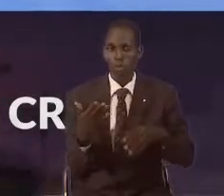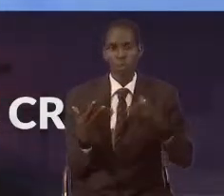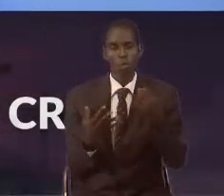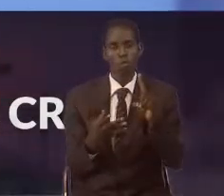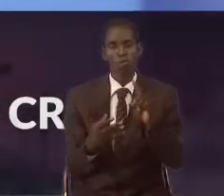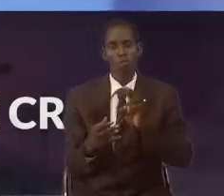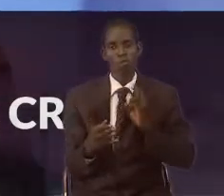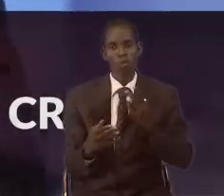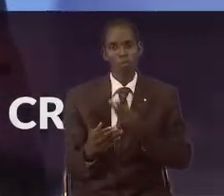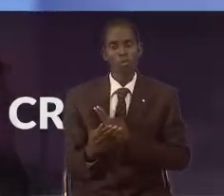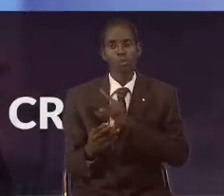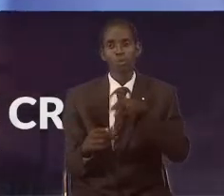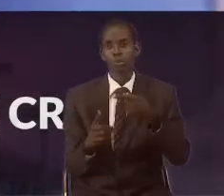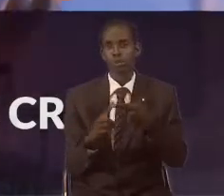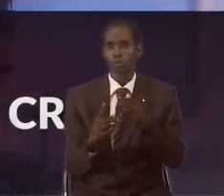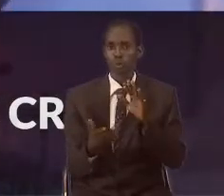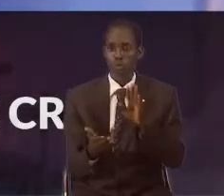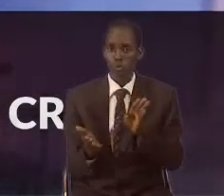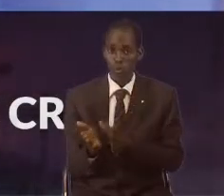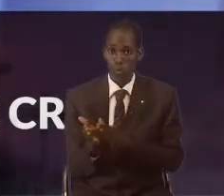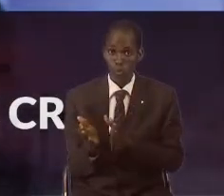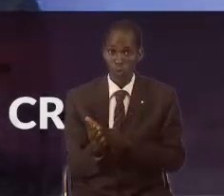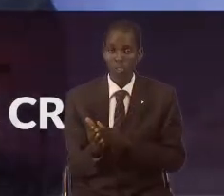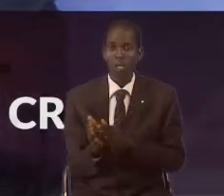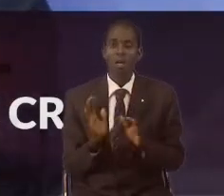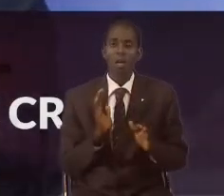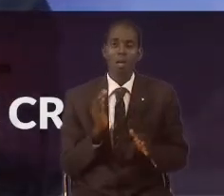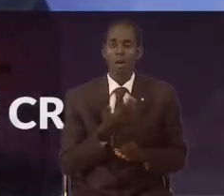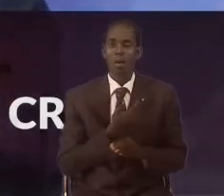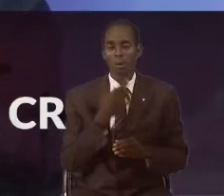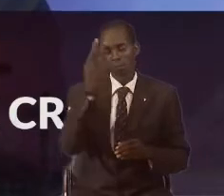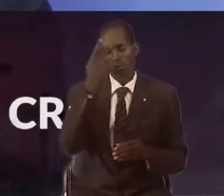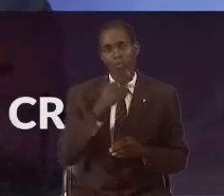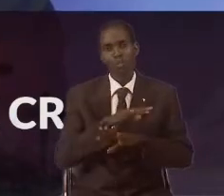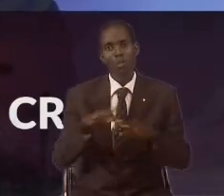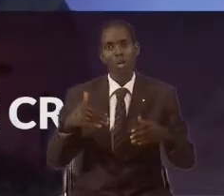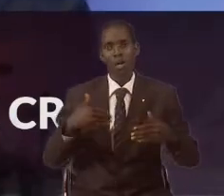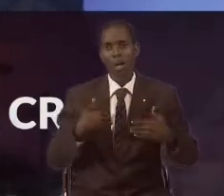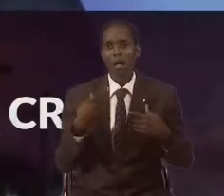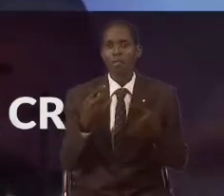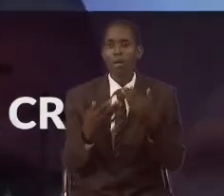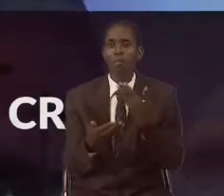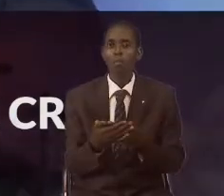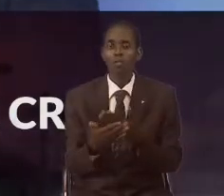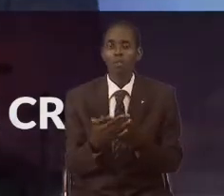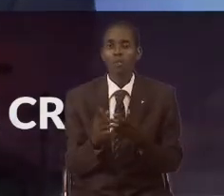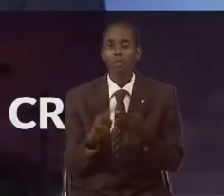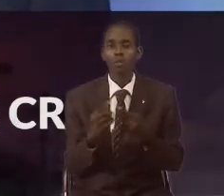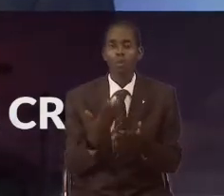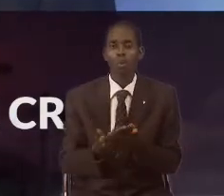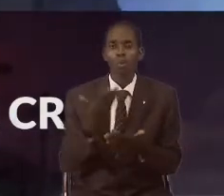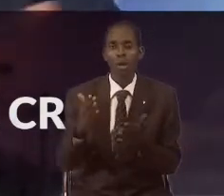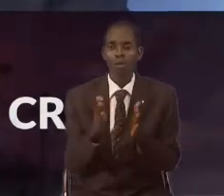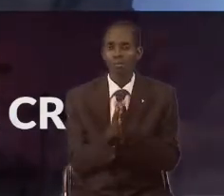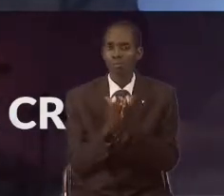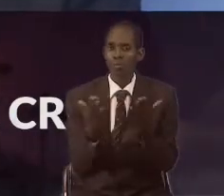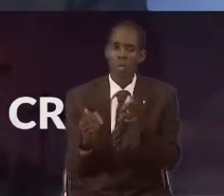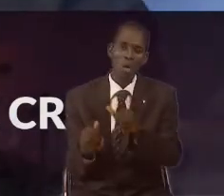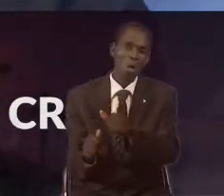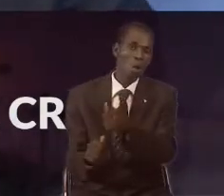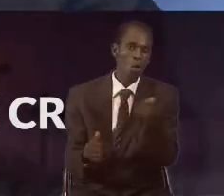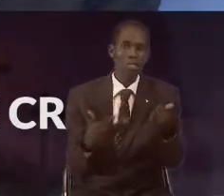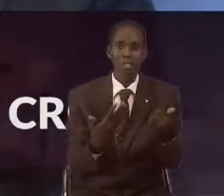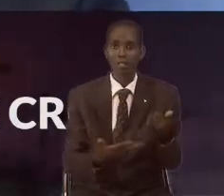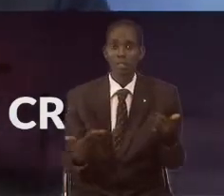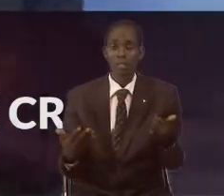being distributed? Some of us, we go to school, our parents do not have the money to